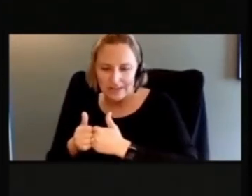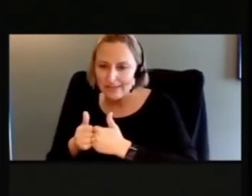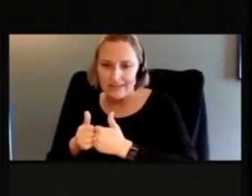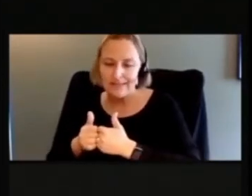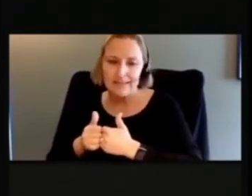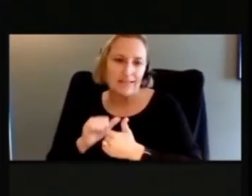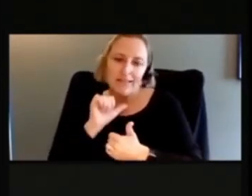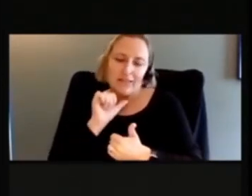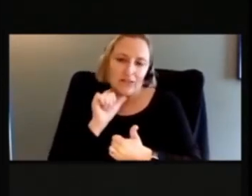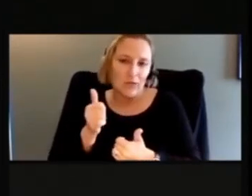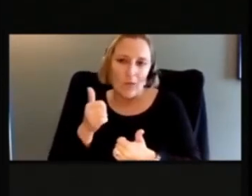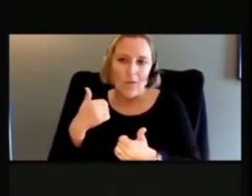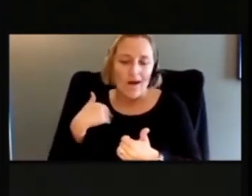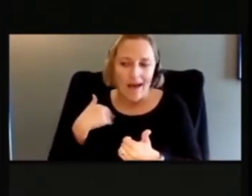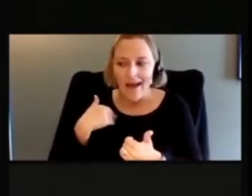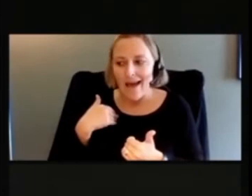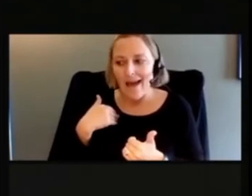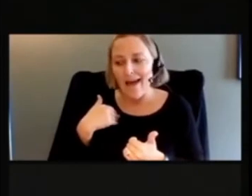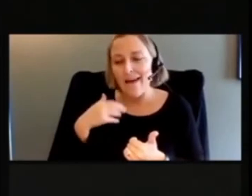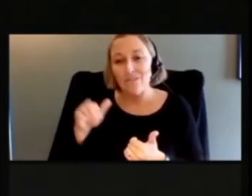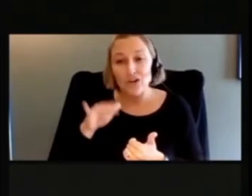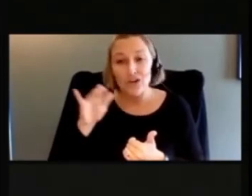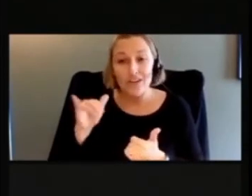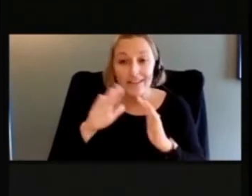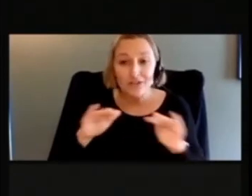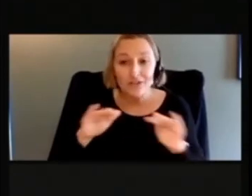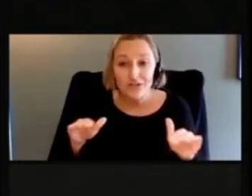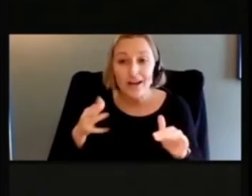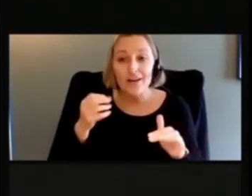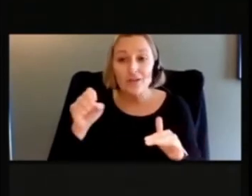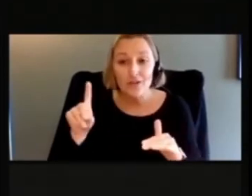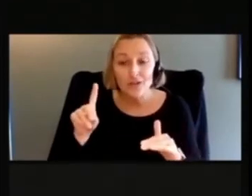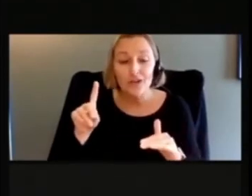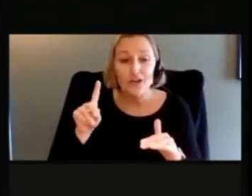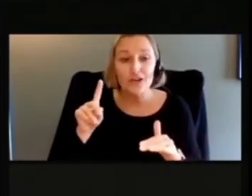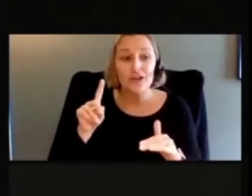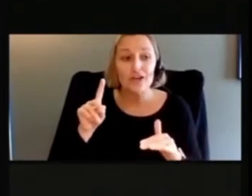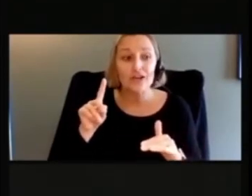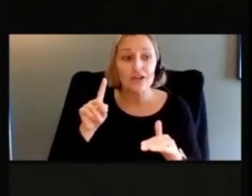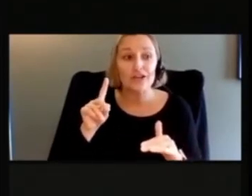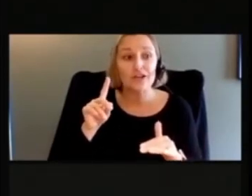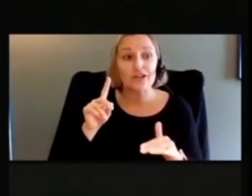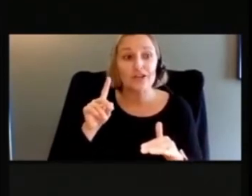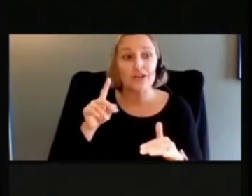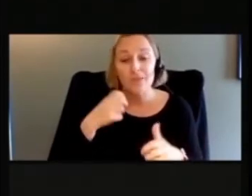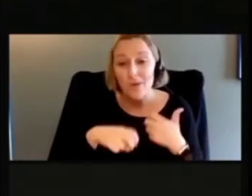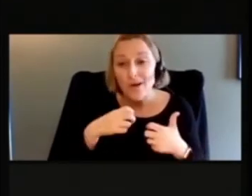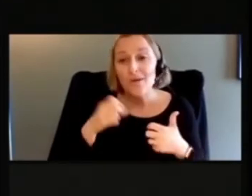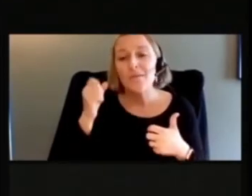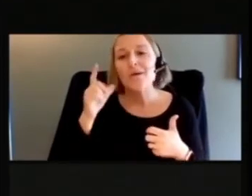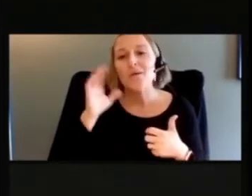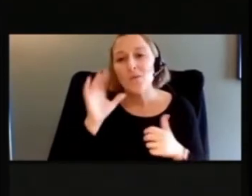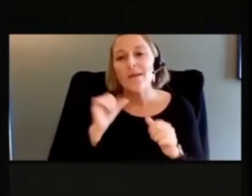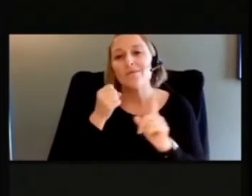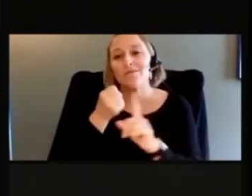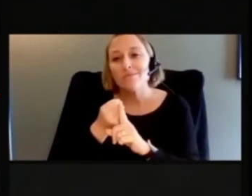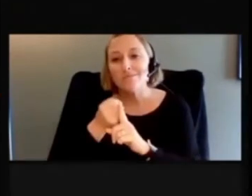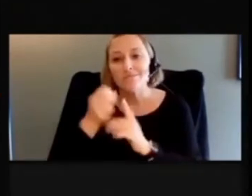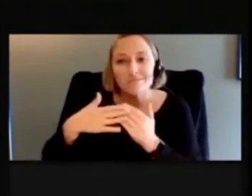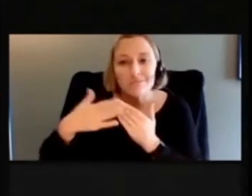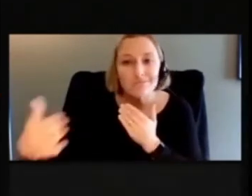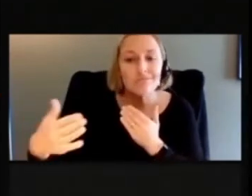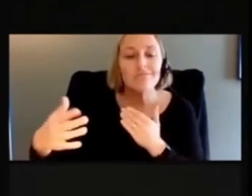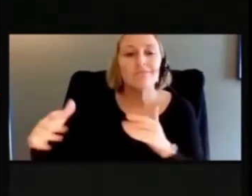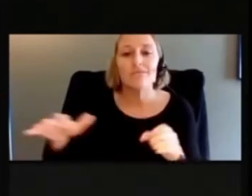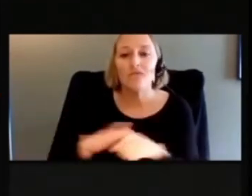have ramifications in early childhood, but over one's life course. Next slide, please.